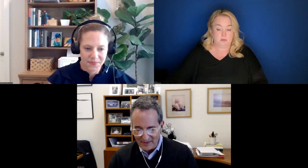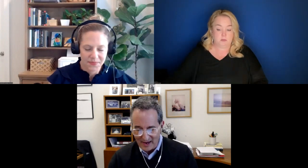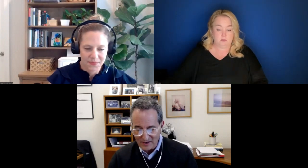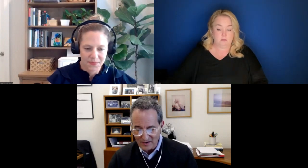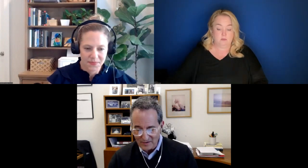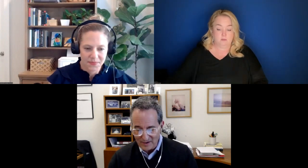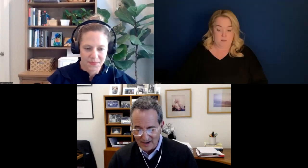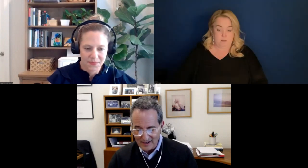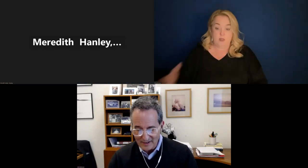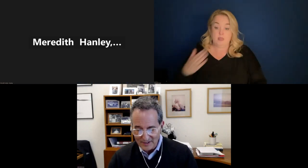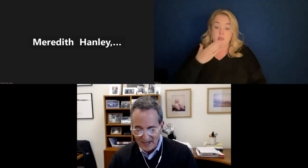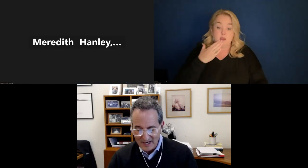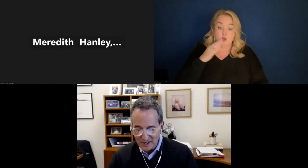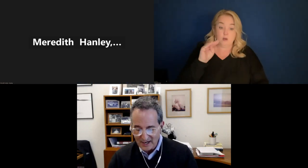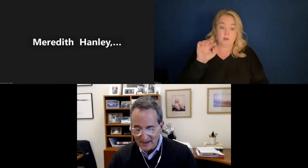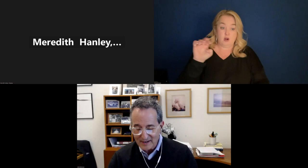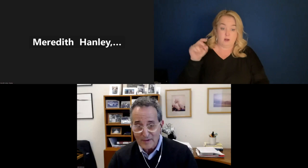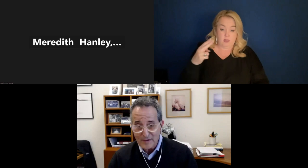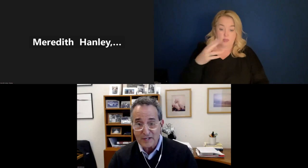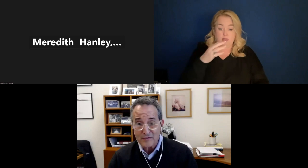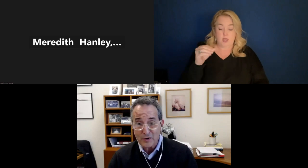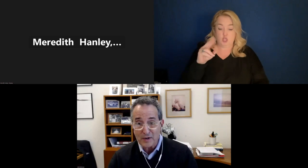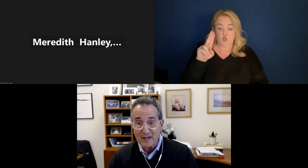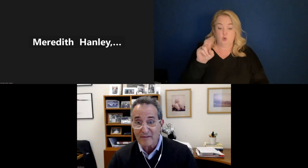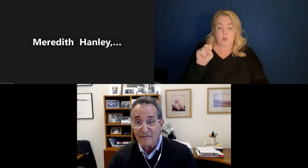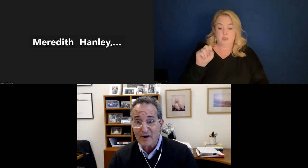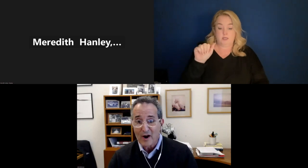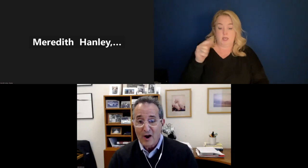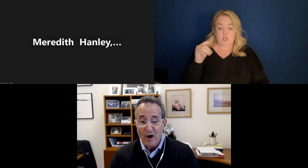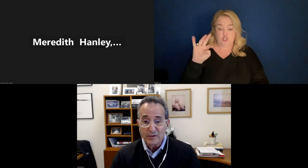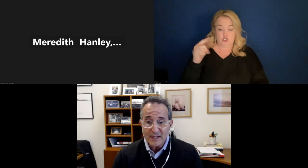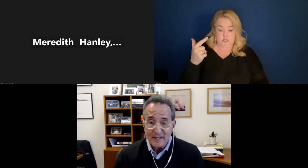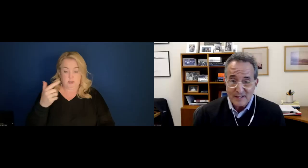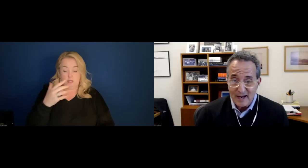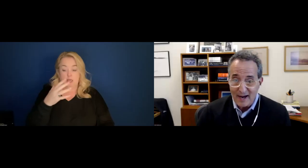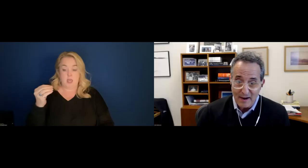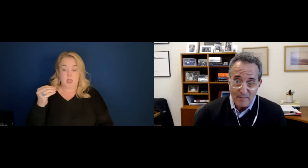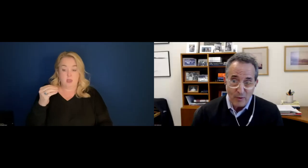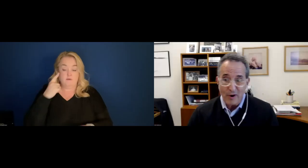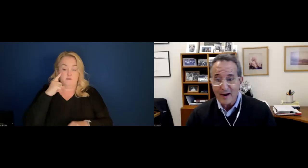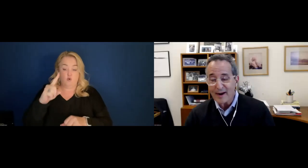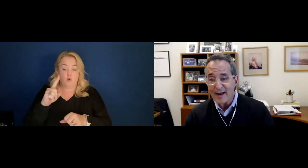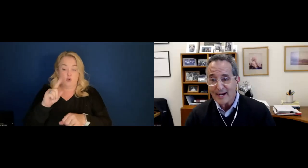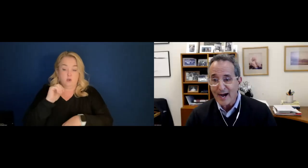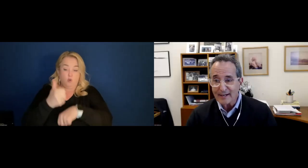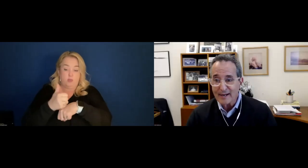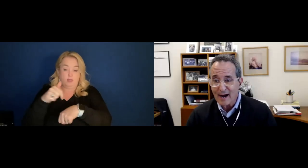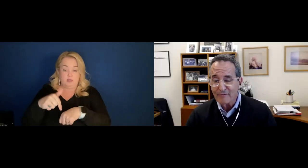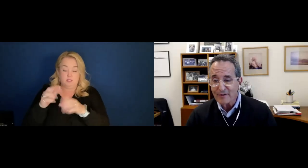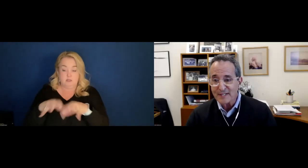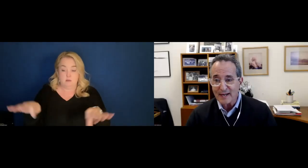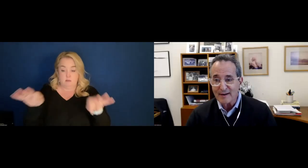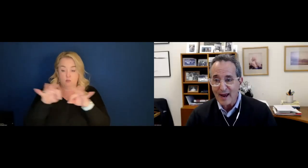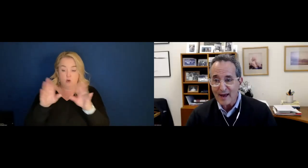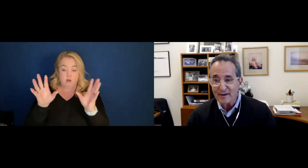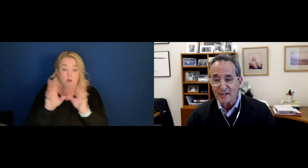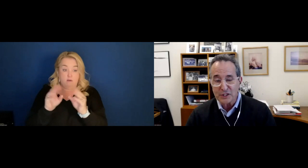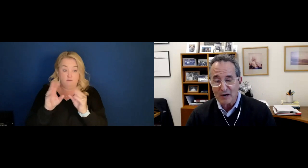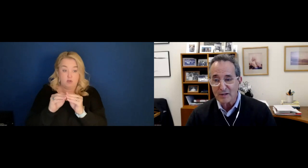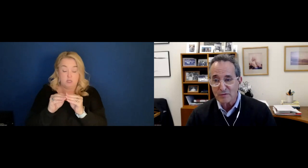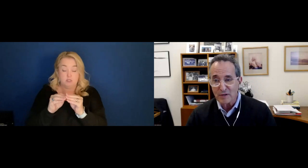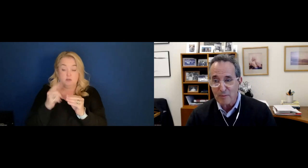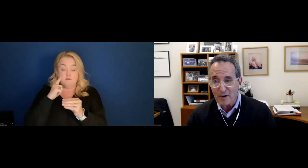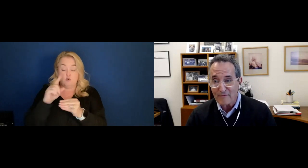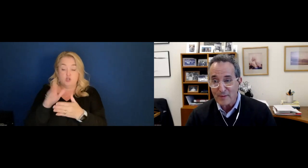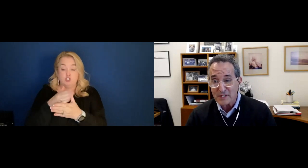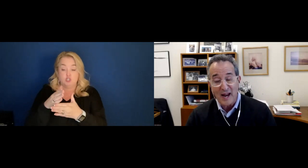and thank you, U.S. Aging and the Administration for Community Living, for holding this important conference and